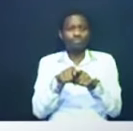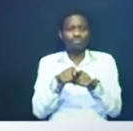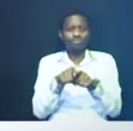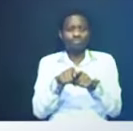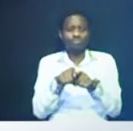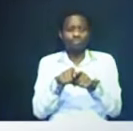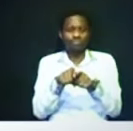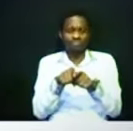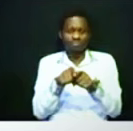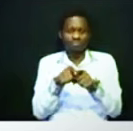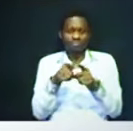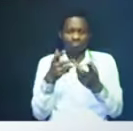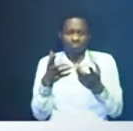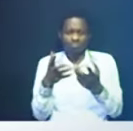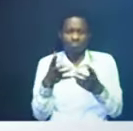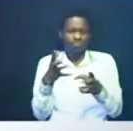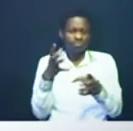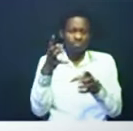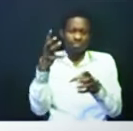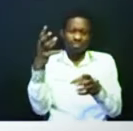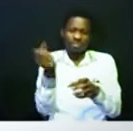accede to. So